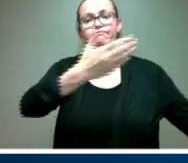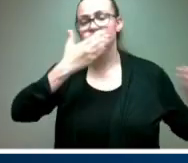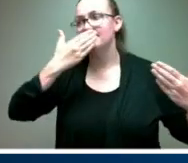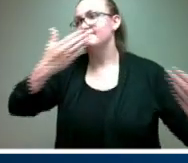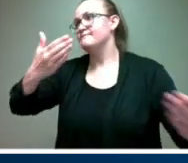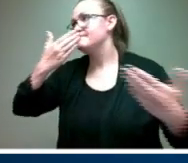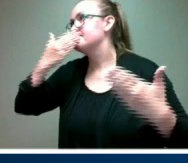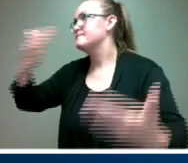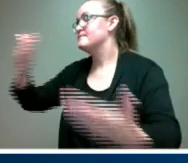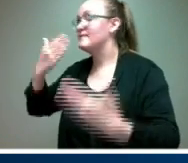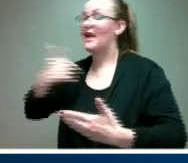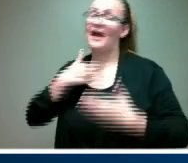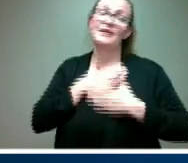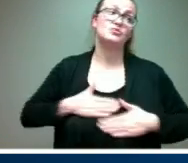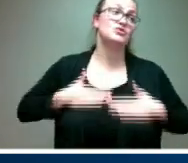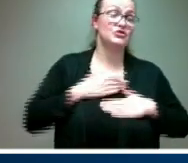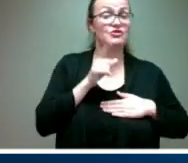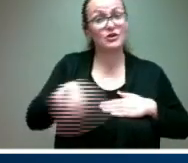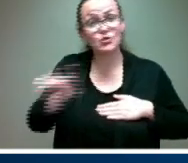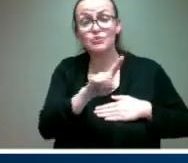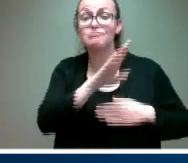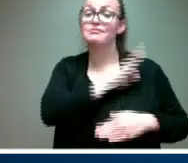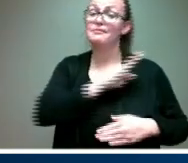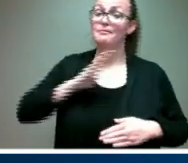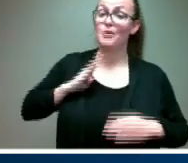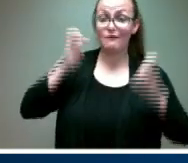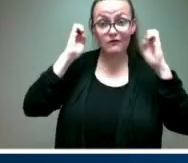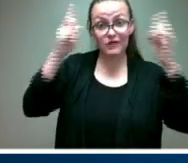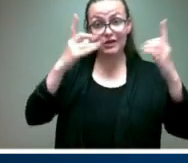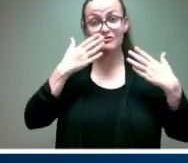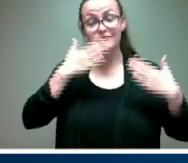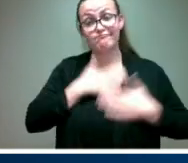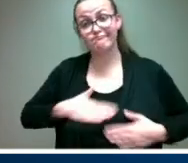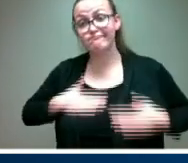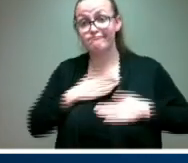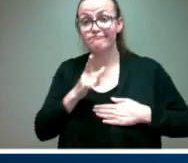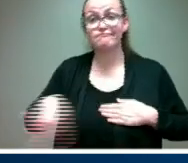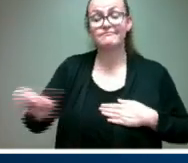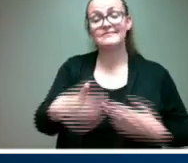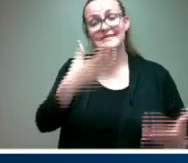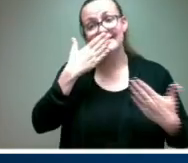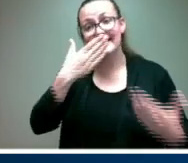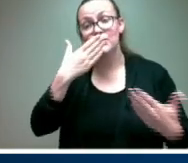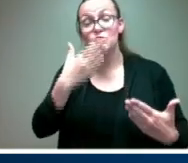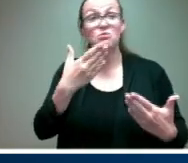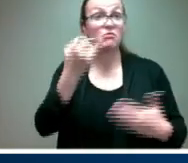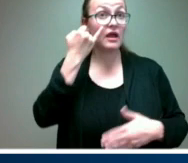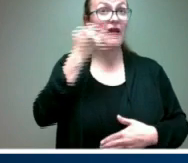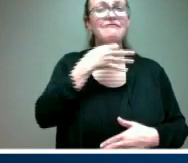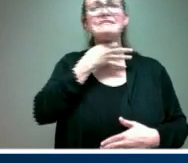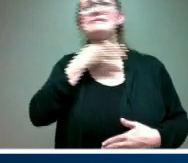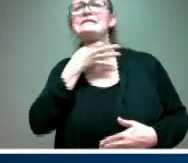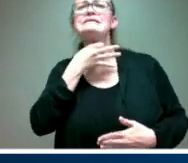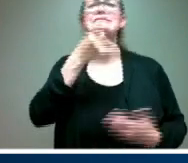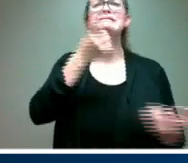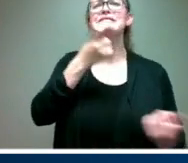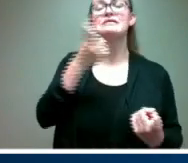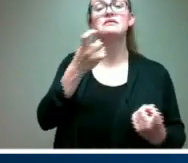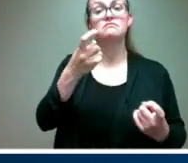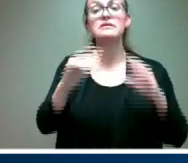does as well. So again, thank you, and please keep those questions coming. You can email me at